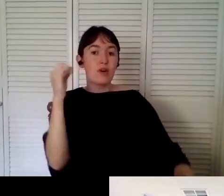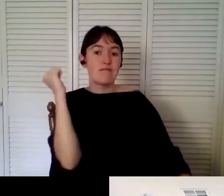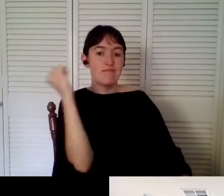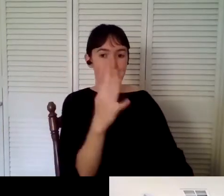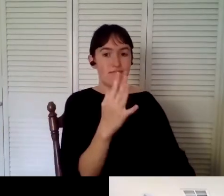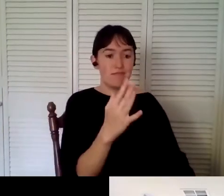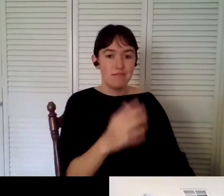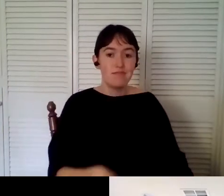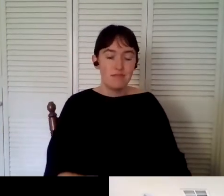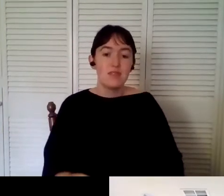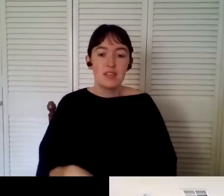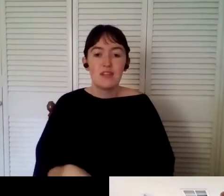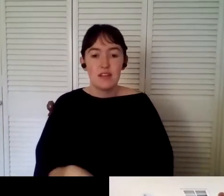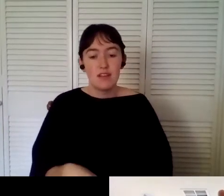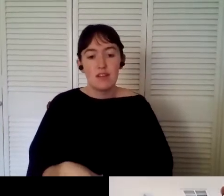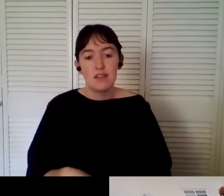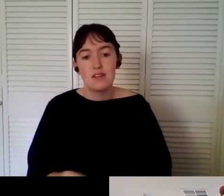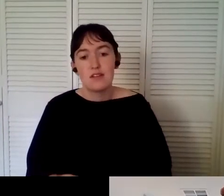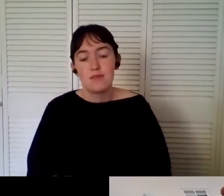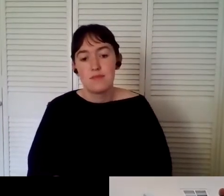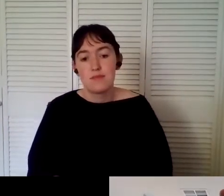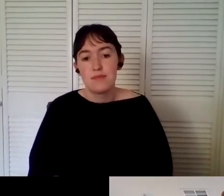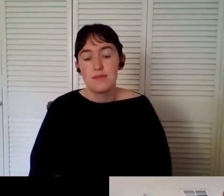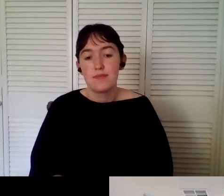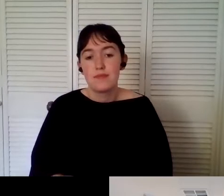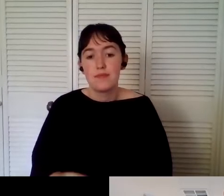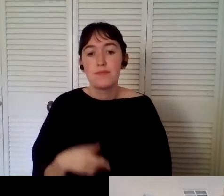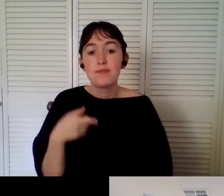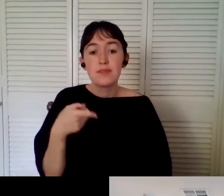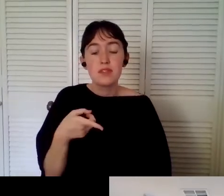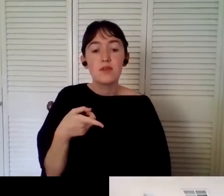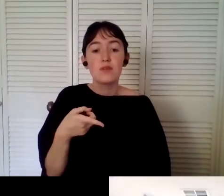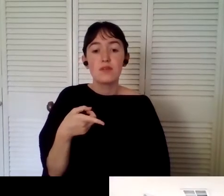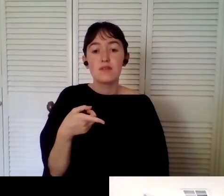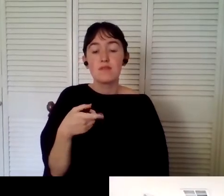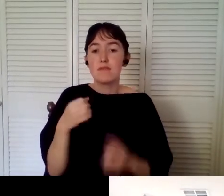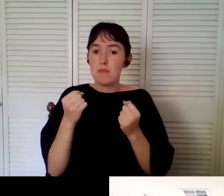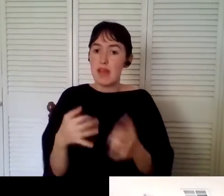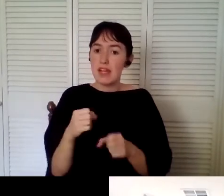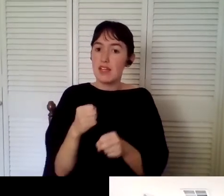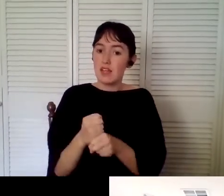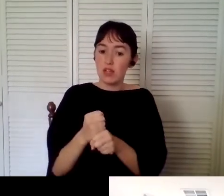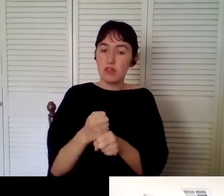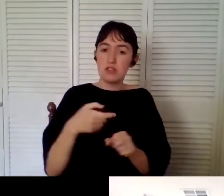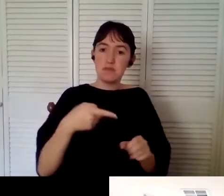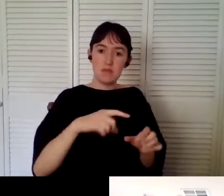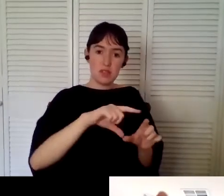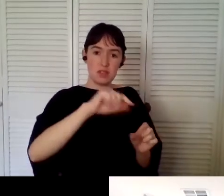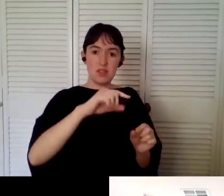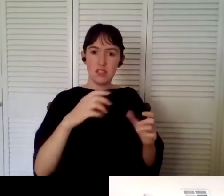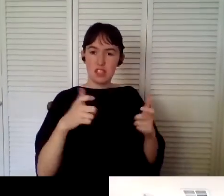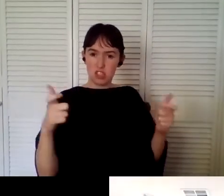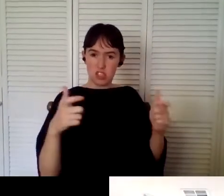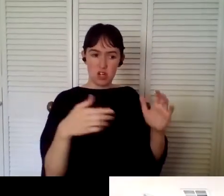and it would work. But for many years, things like these were labeled as arrowheads in museums, and things like these were